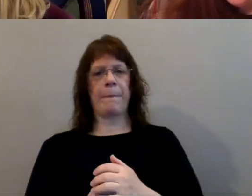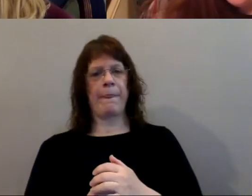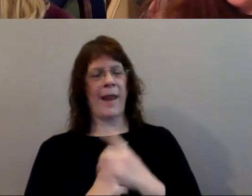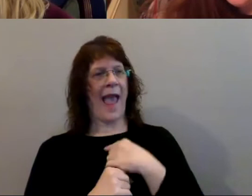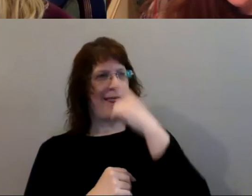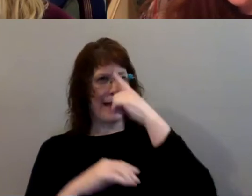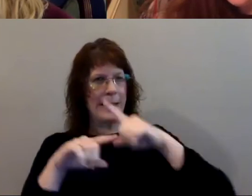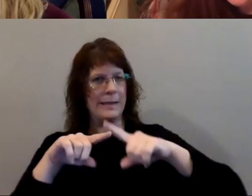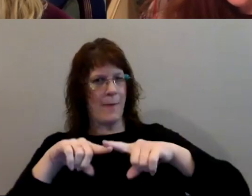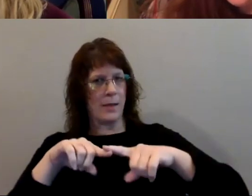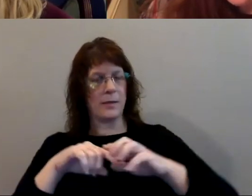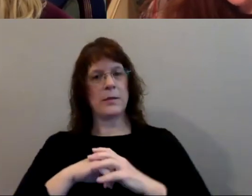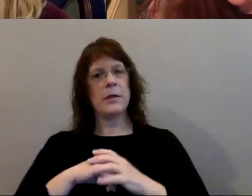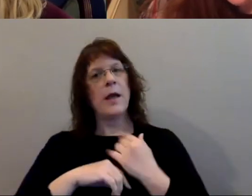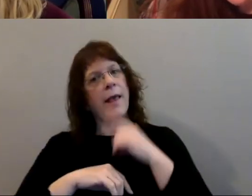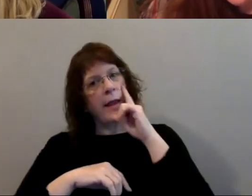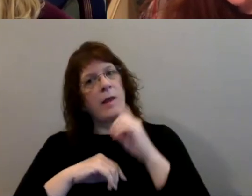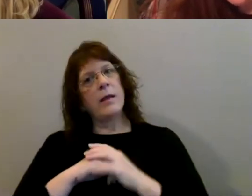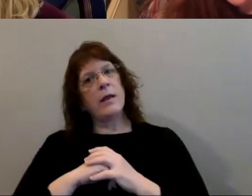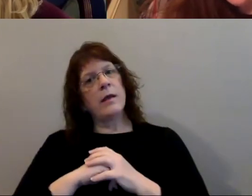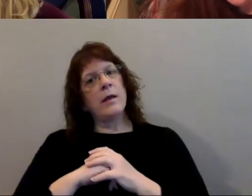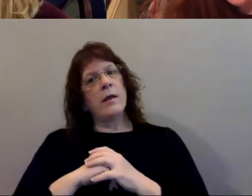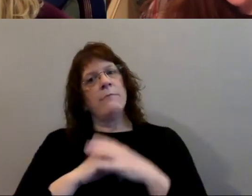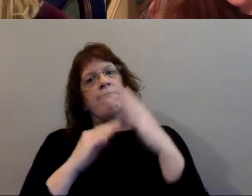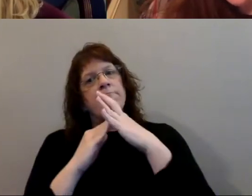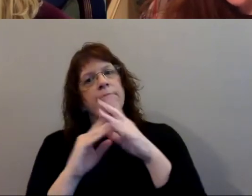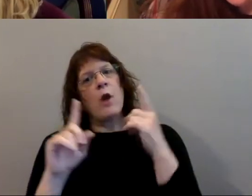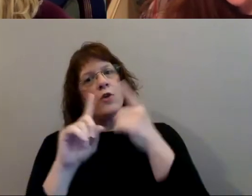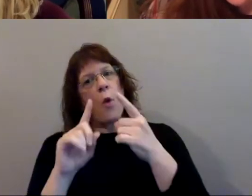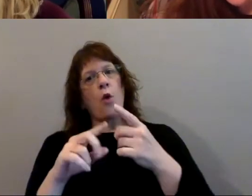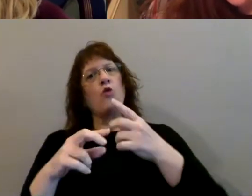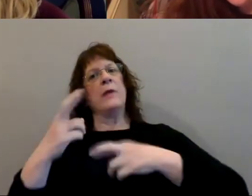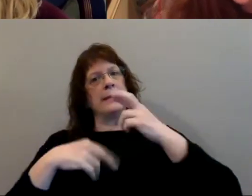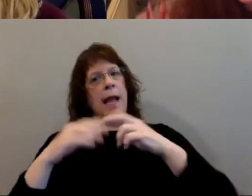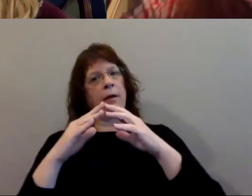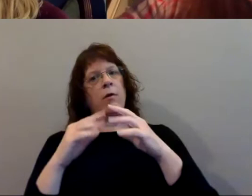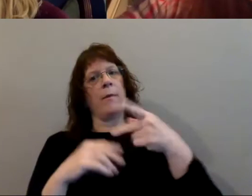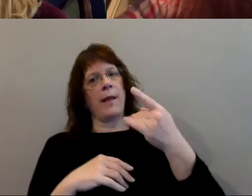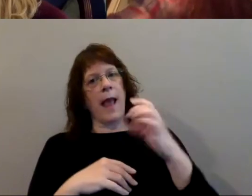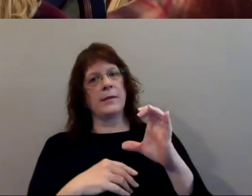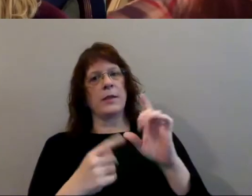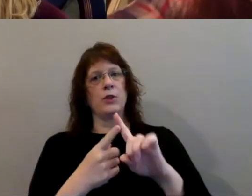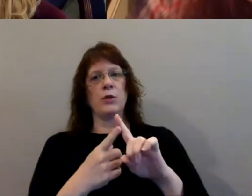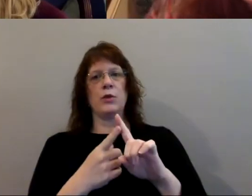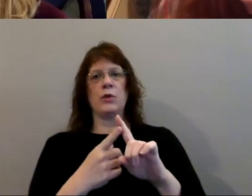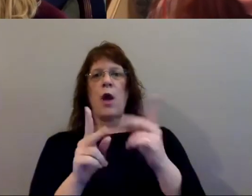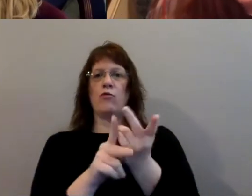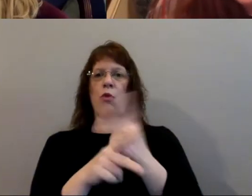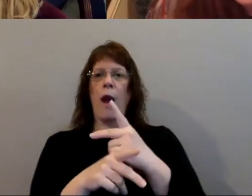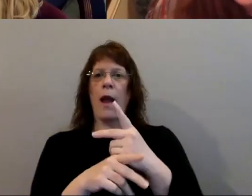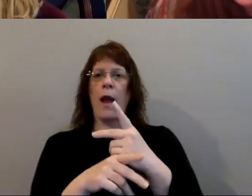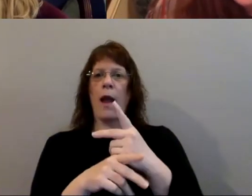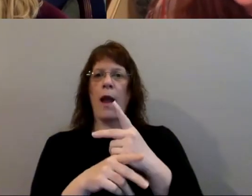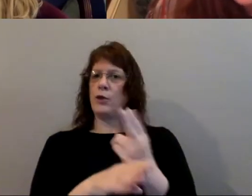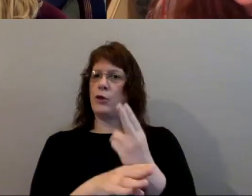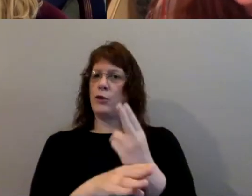depends. I think the ultimate goal is to recycle the plastic into like a useful product.